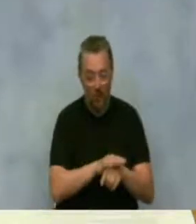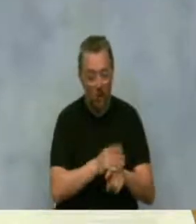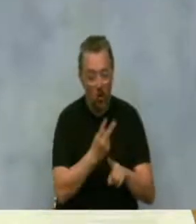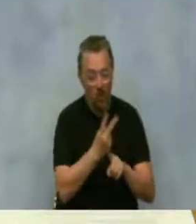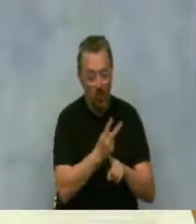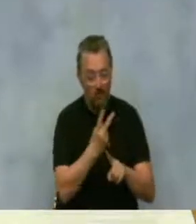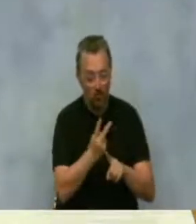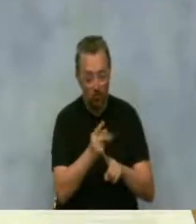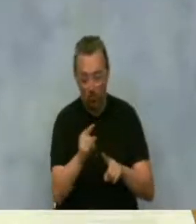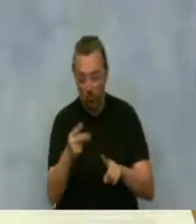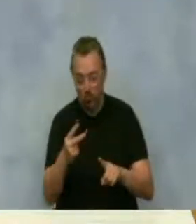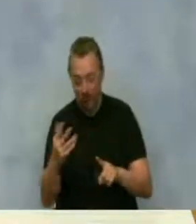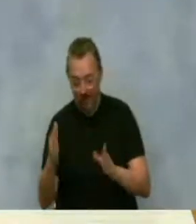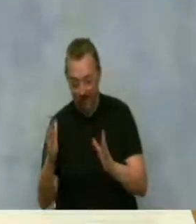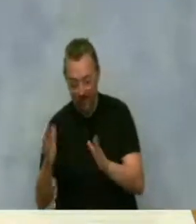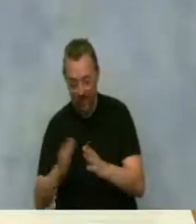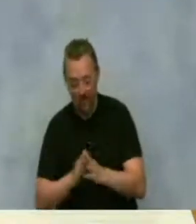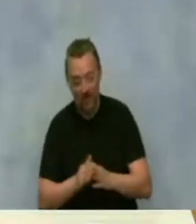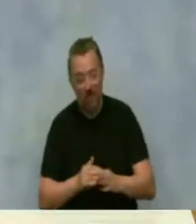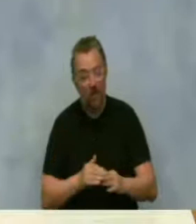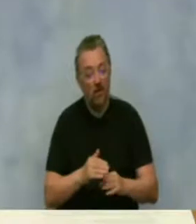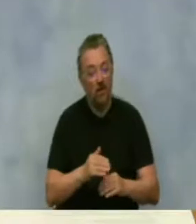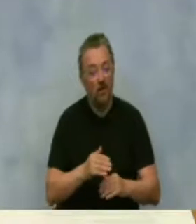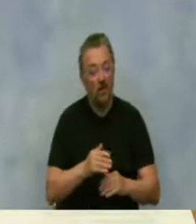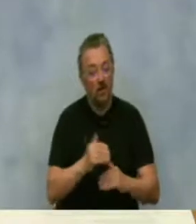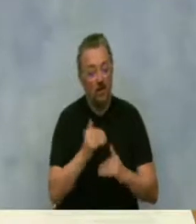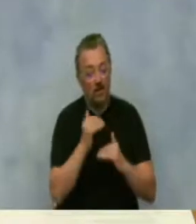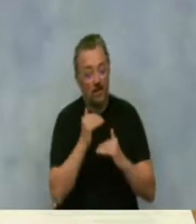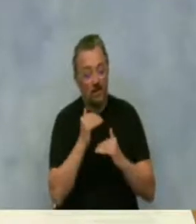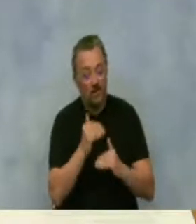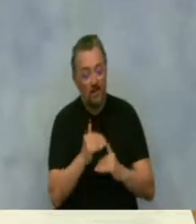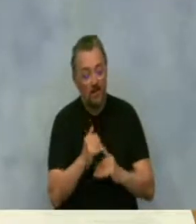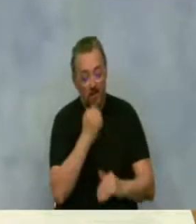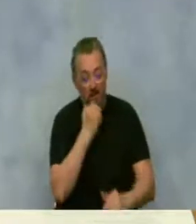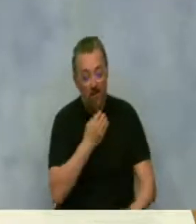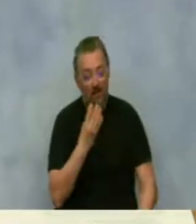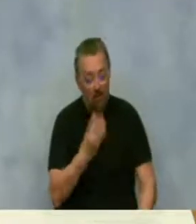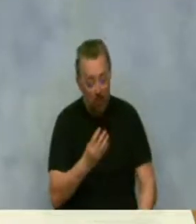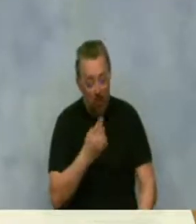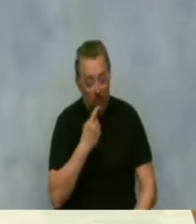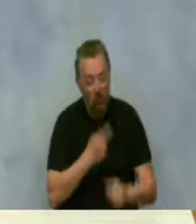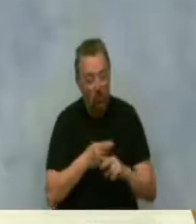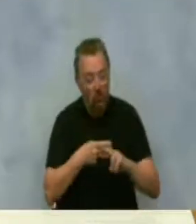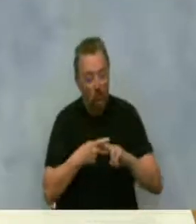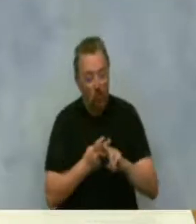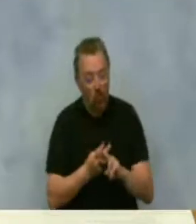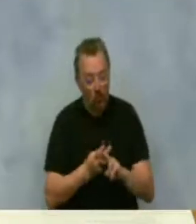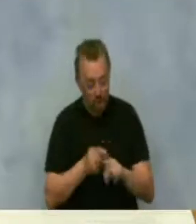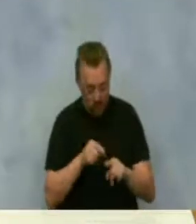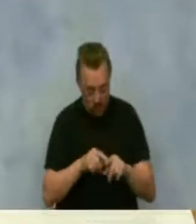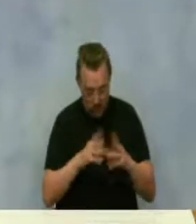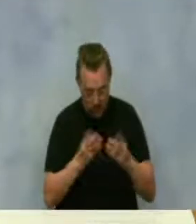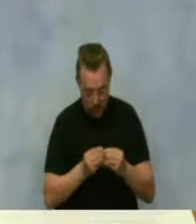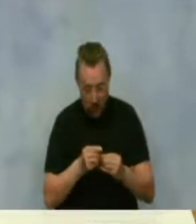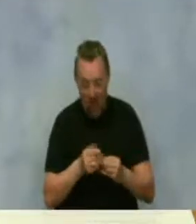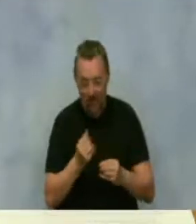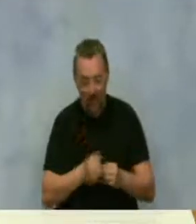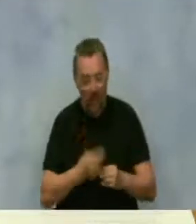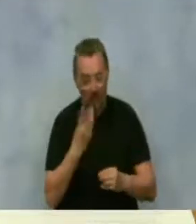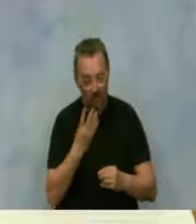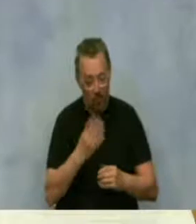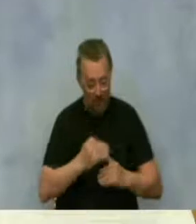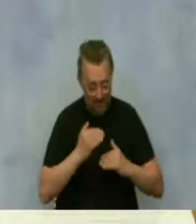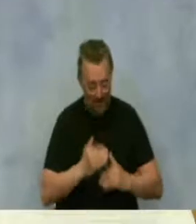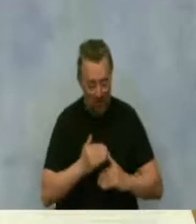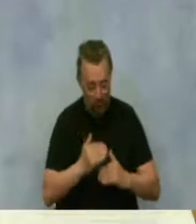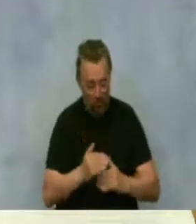25. Section 4 of the report outlines the workforce planning toolkit that was followed, and there was 4 stages in that